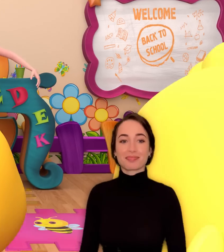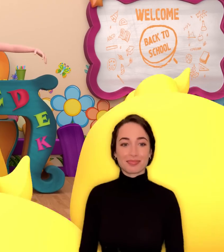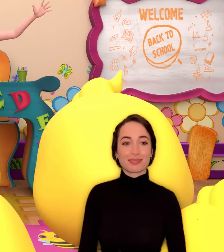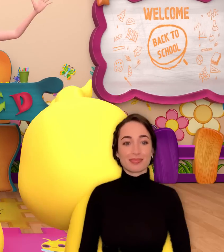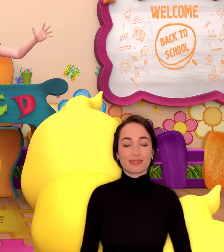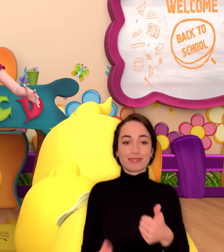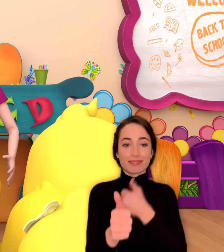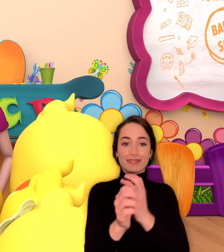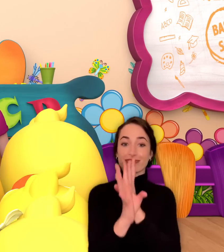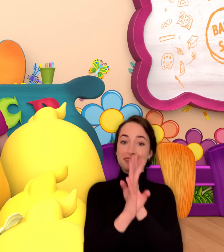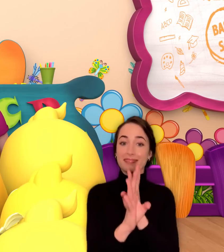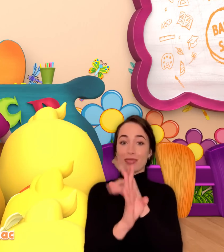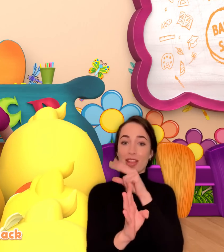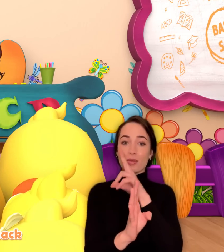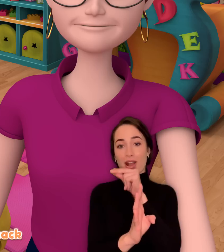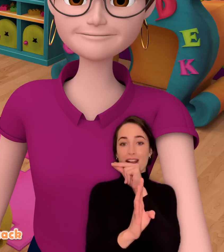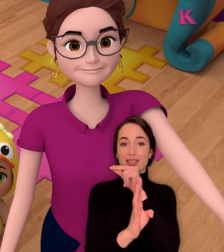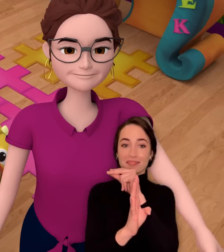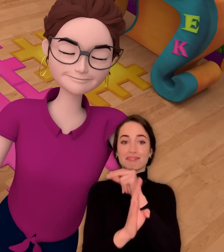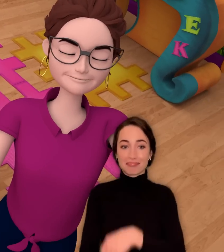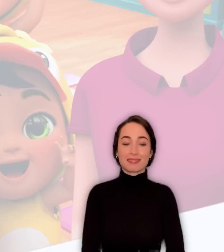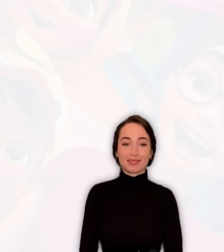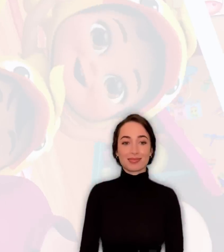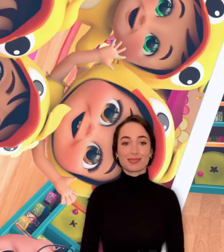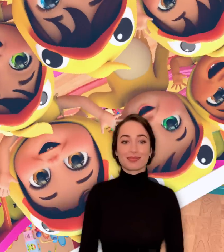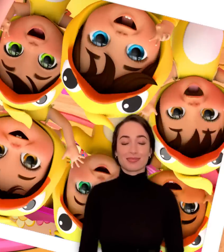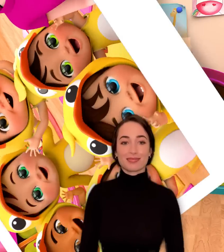quack he let the ARs with the quack quack